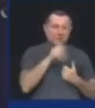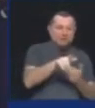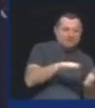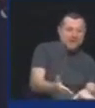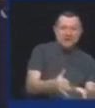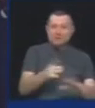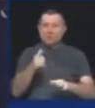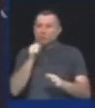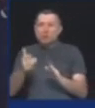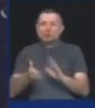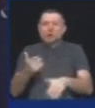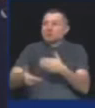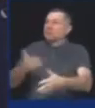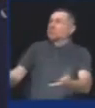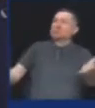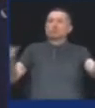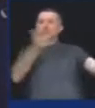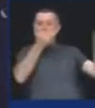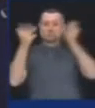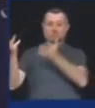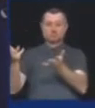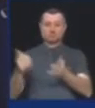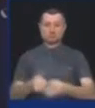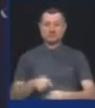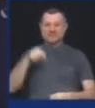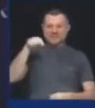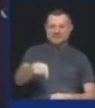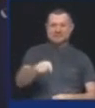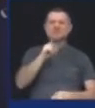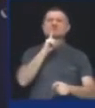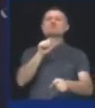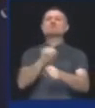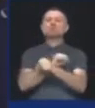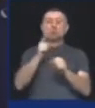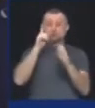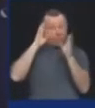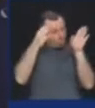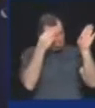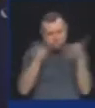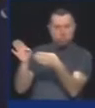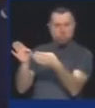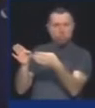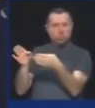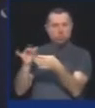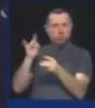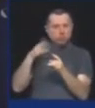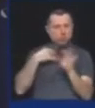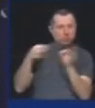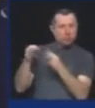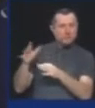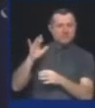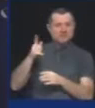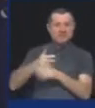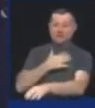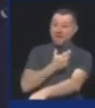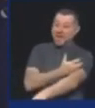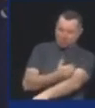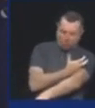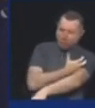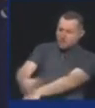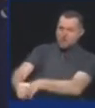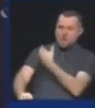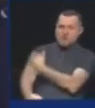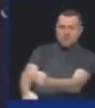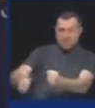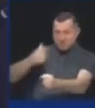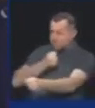This is a first big step into the elimination of the Pelosi crime family. You're sitting here going, wait a